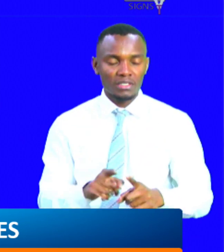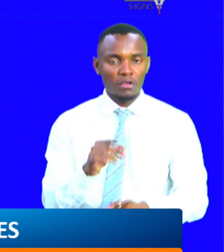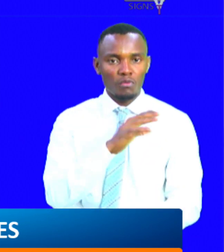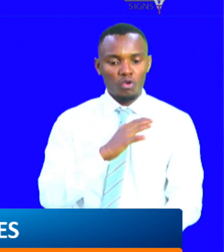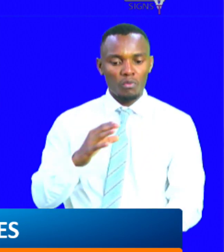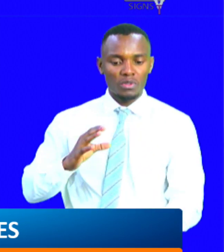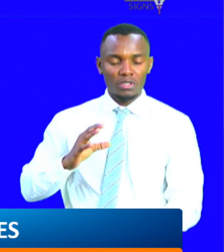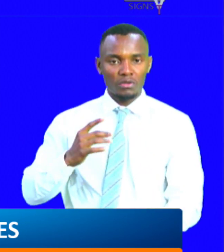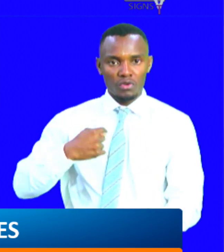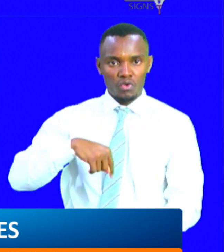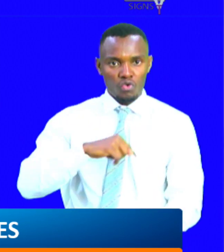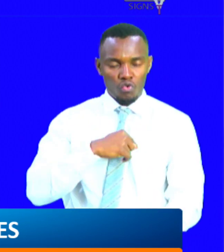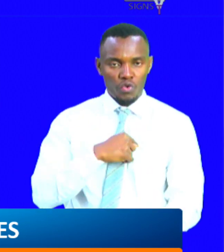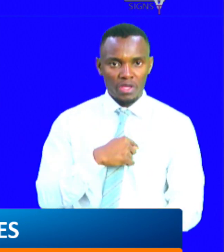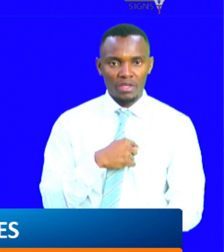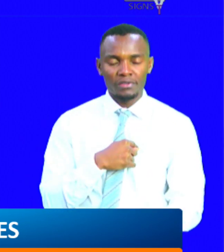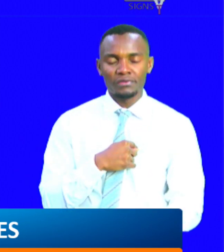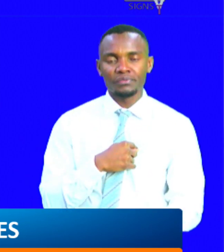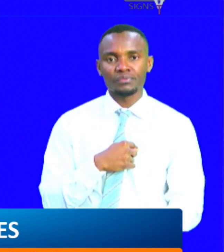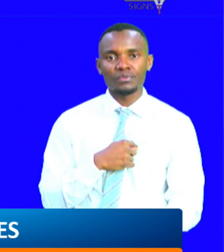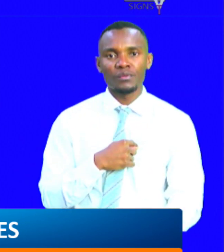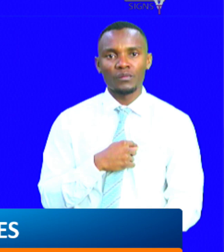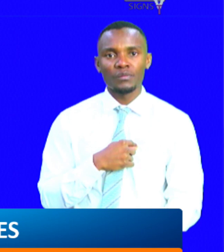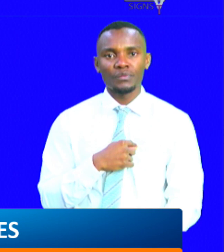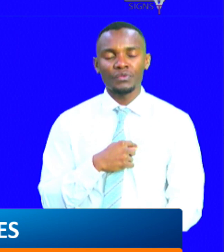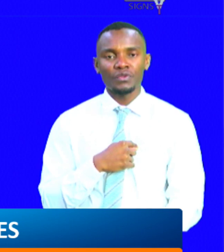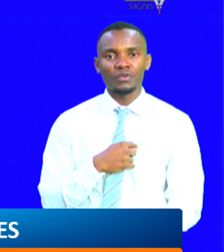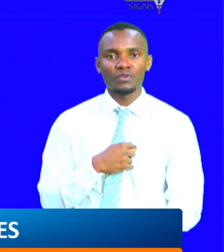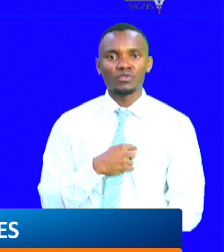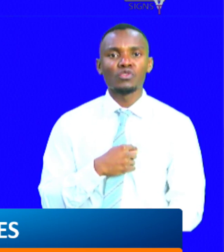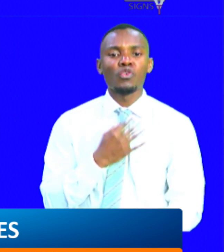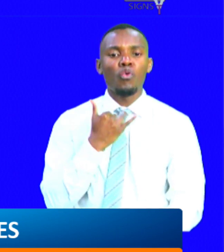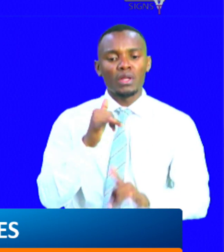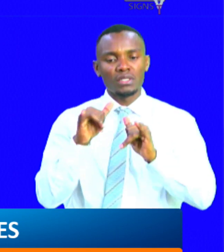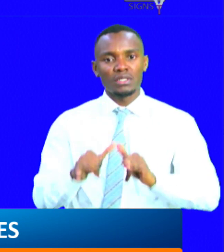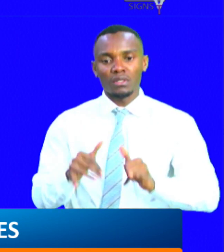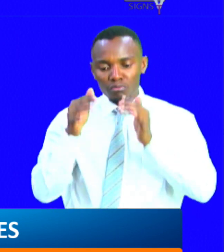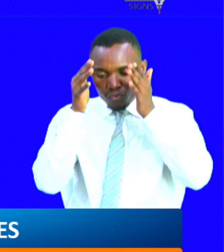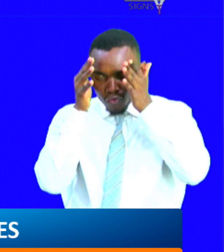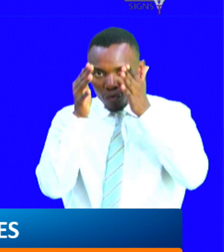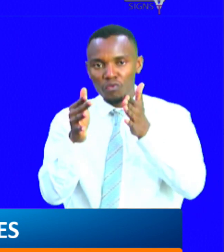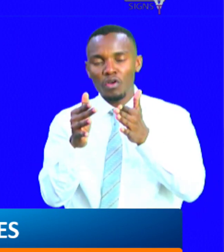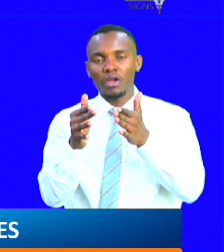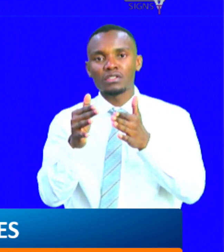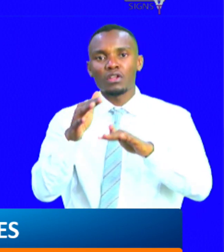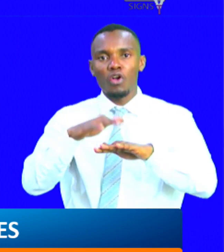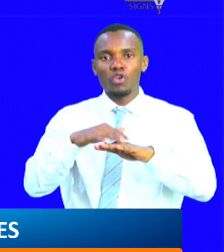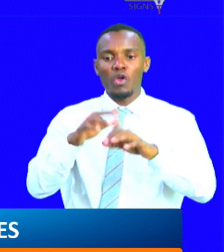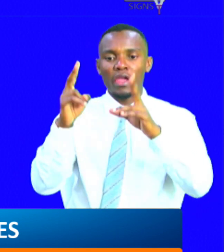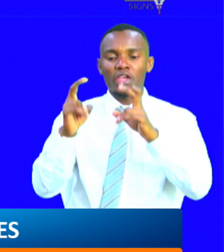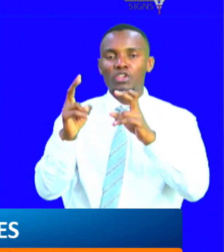taken a position that would want to remain focused on the issues before